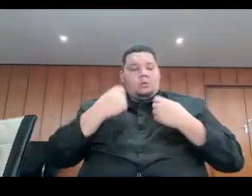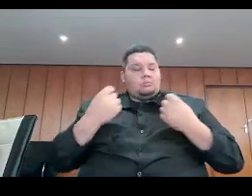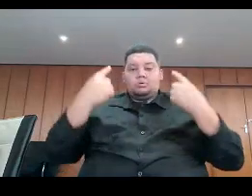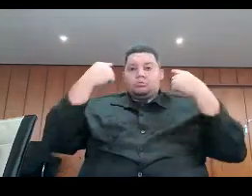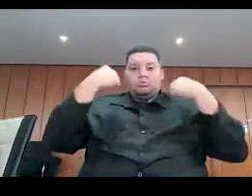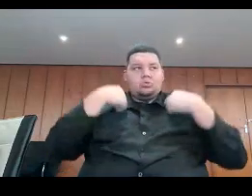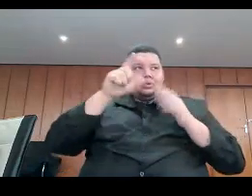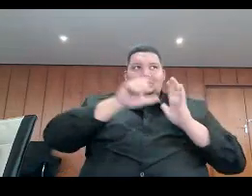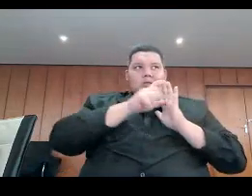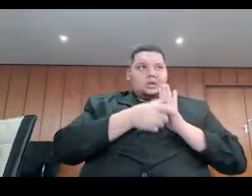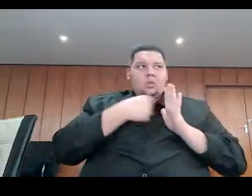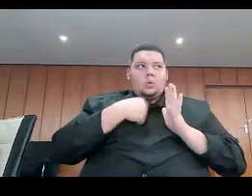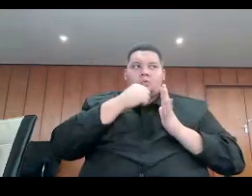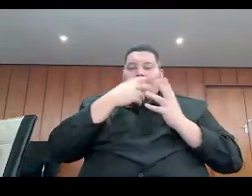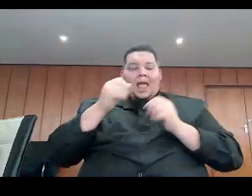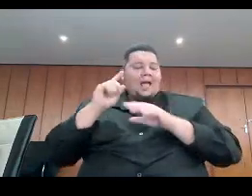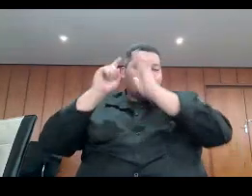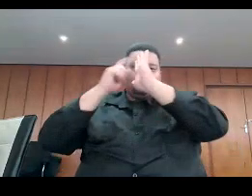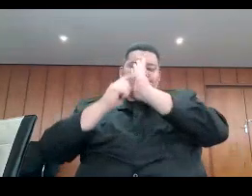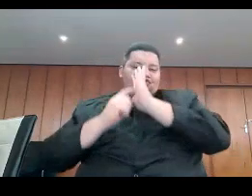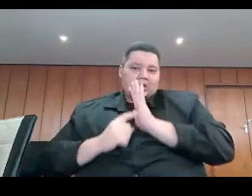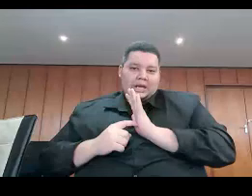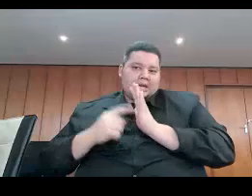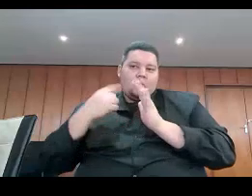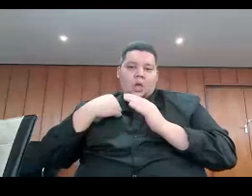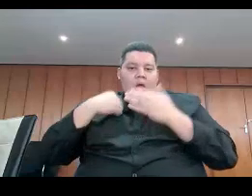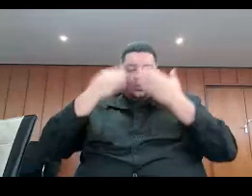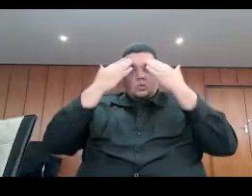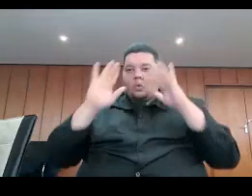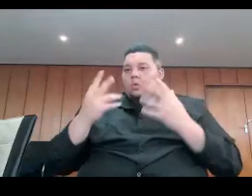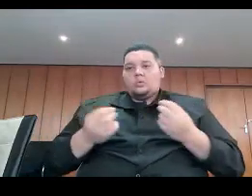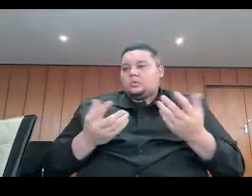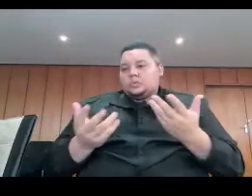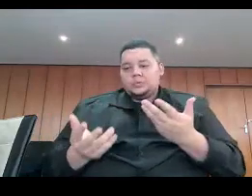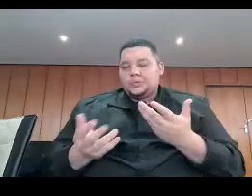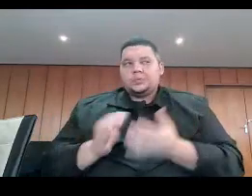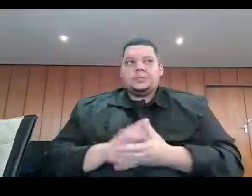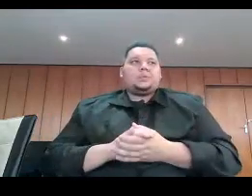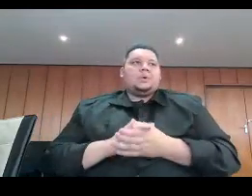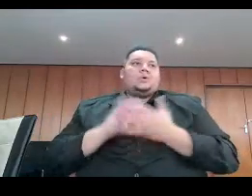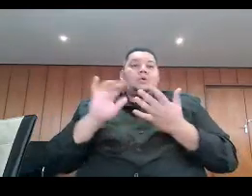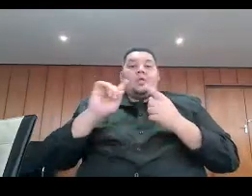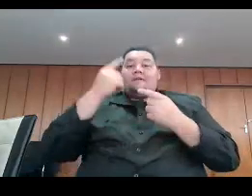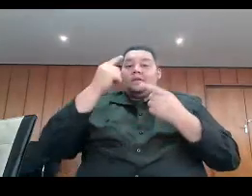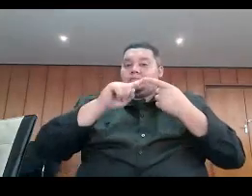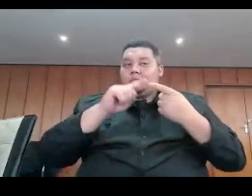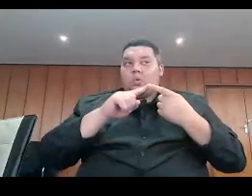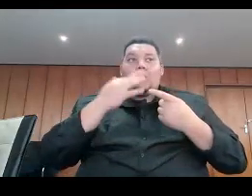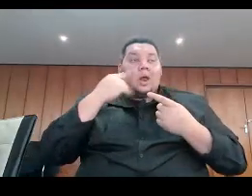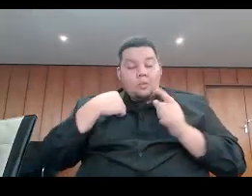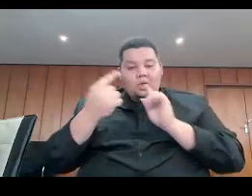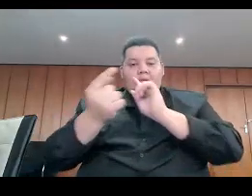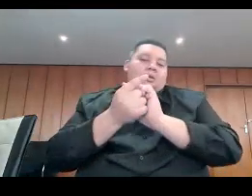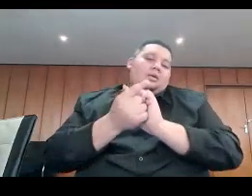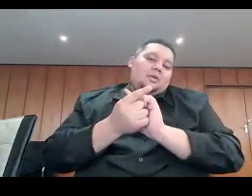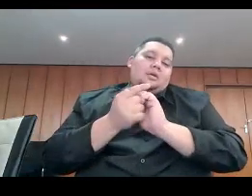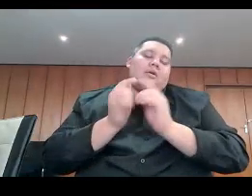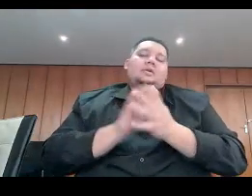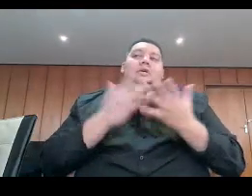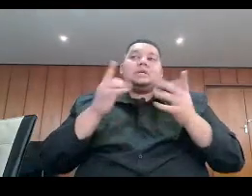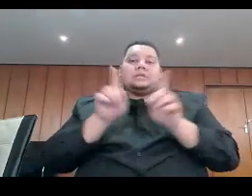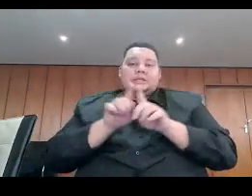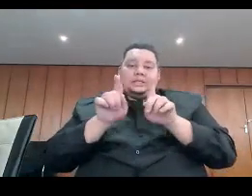disabilities, we don't have a screening tool, we actually don't know what to do. So at the very first point of interaction. And